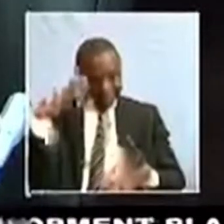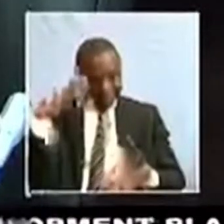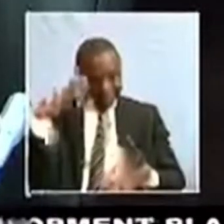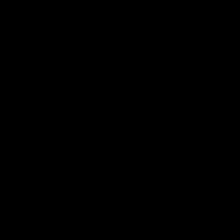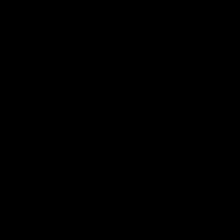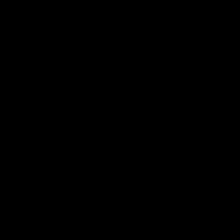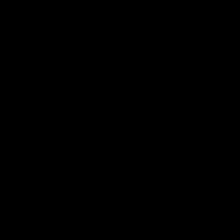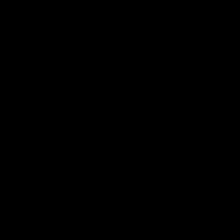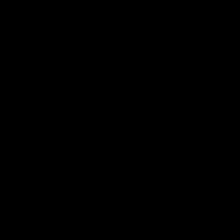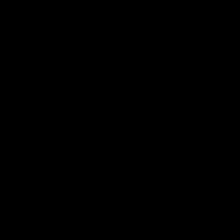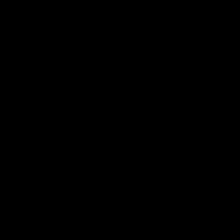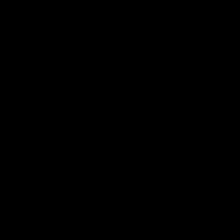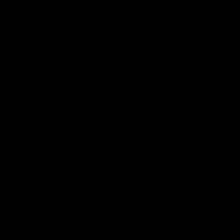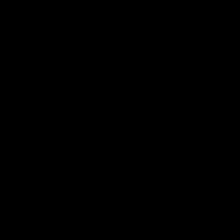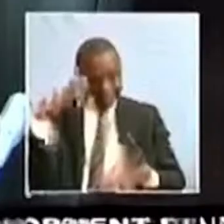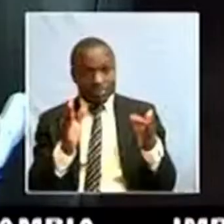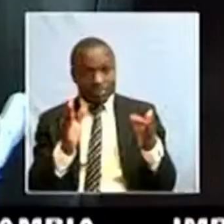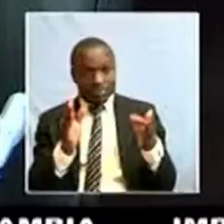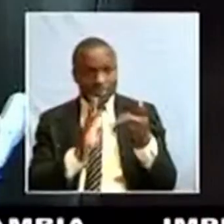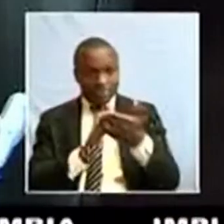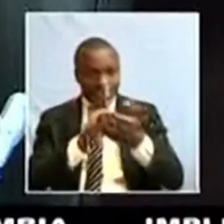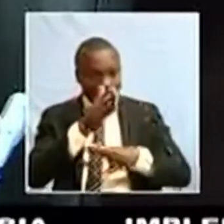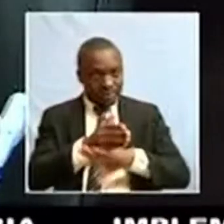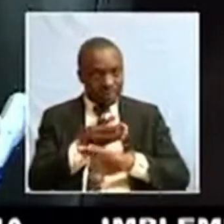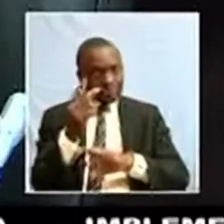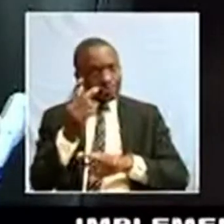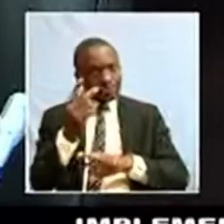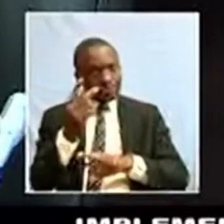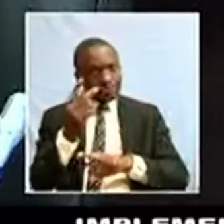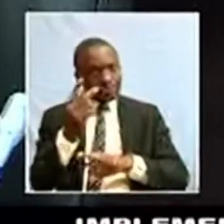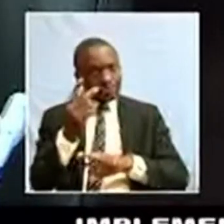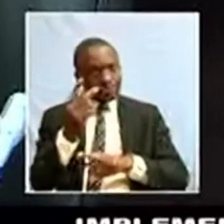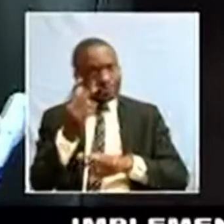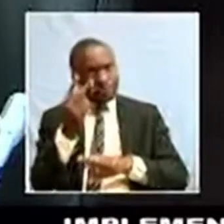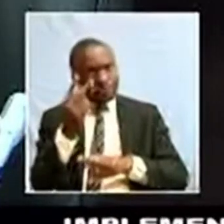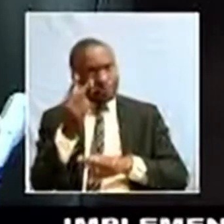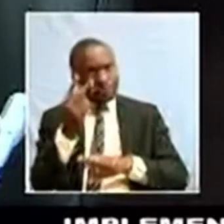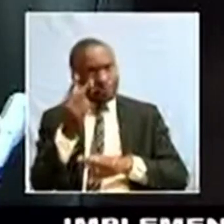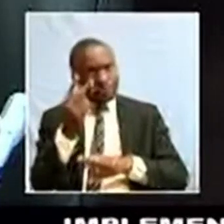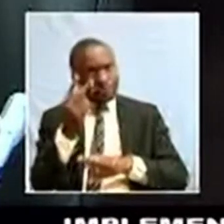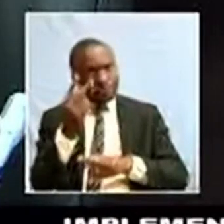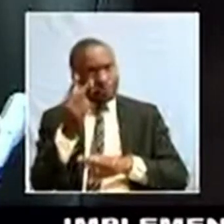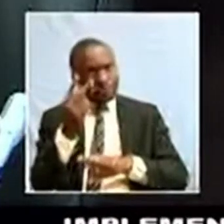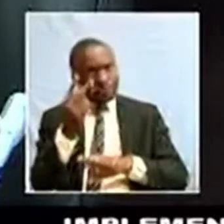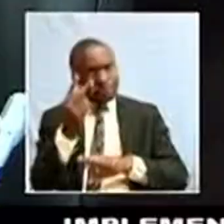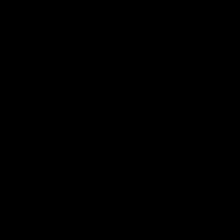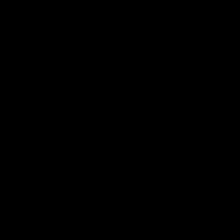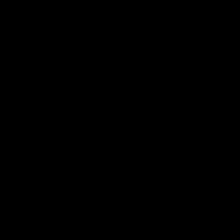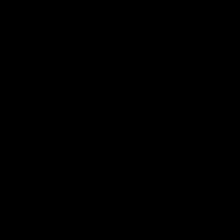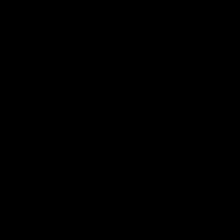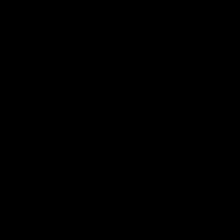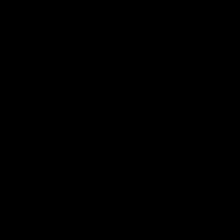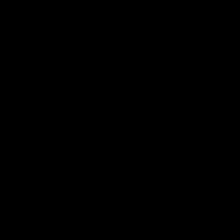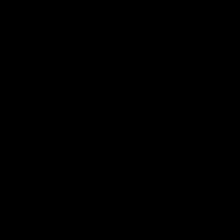office. A year or two, those who be engineers,